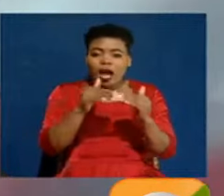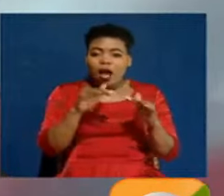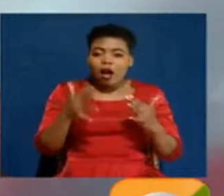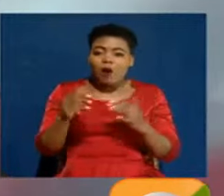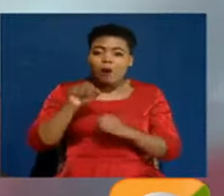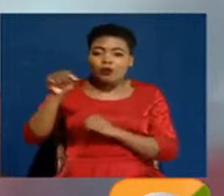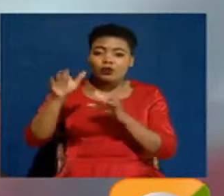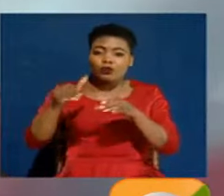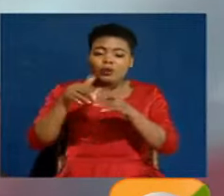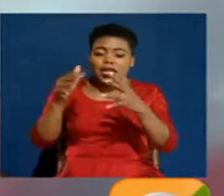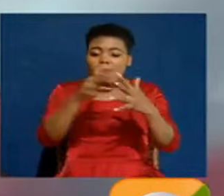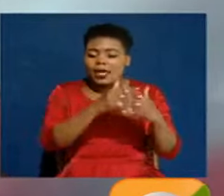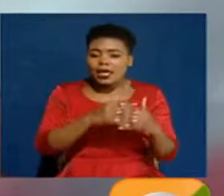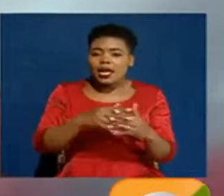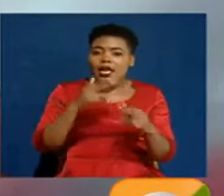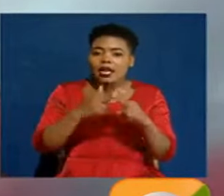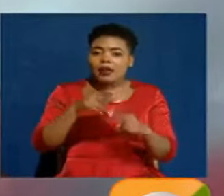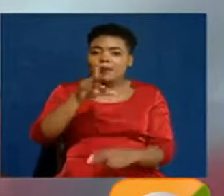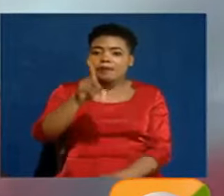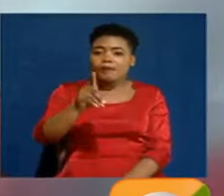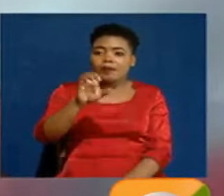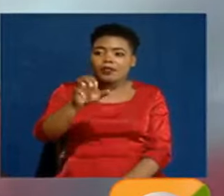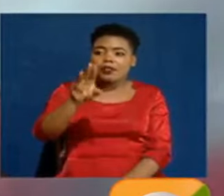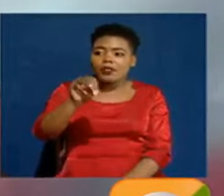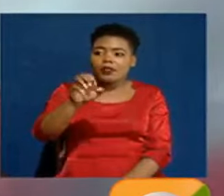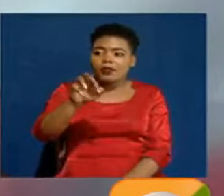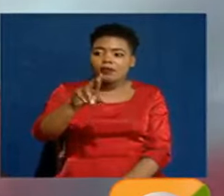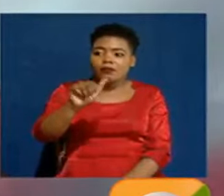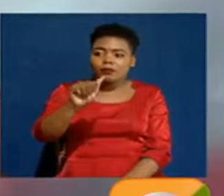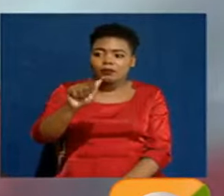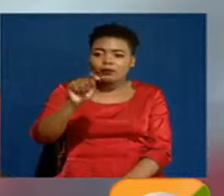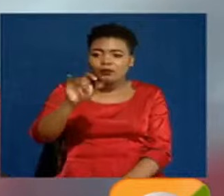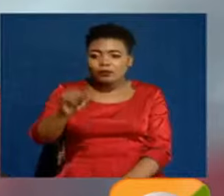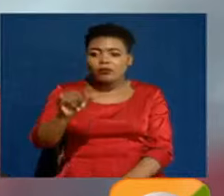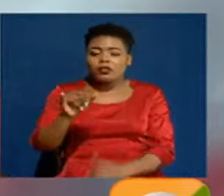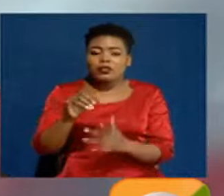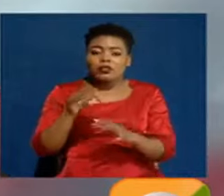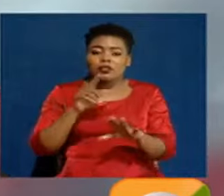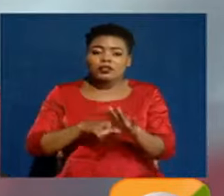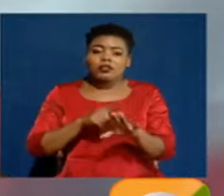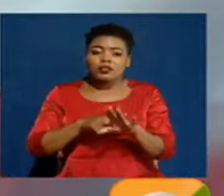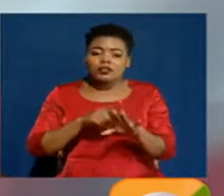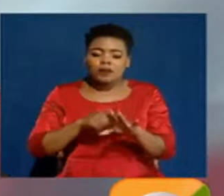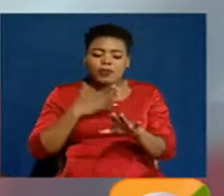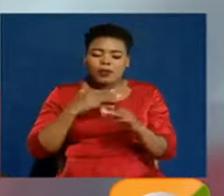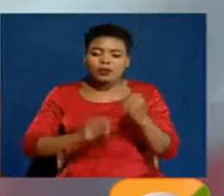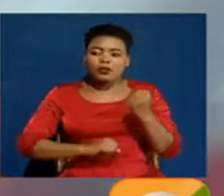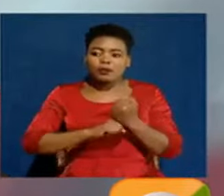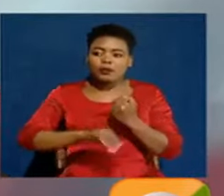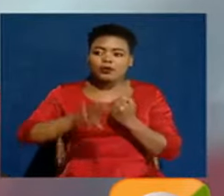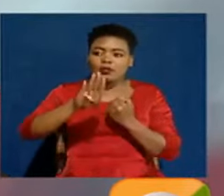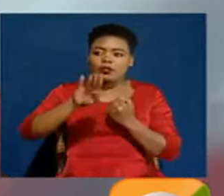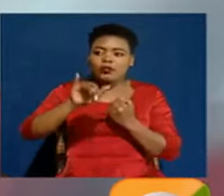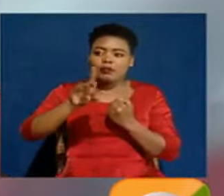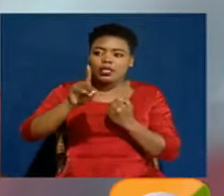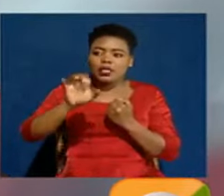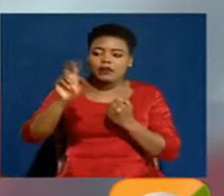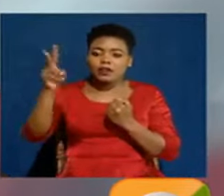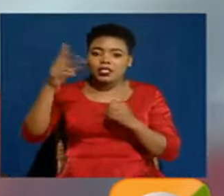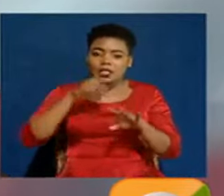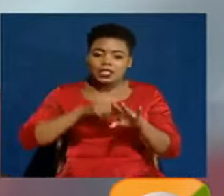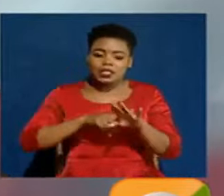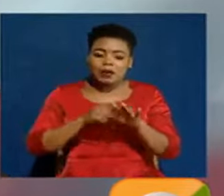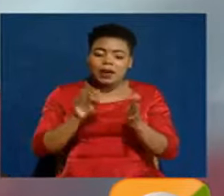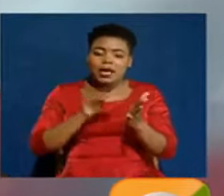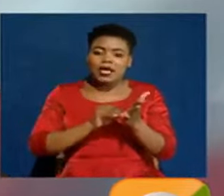handled that tension between supporting Biden for a second term, while there was also a sense that perhaps he